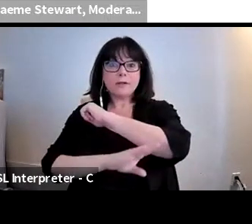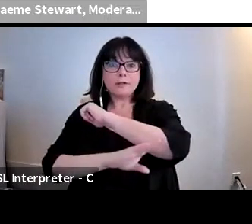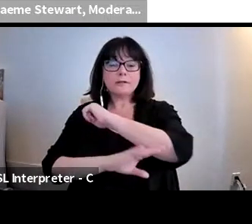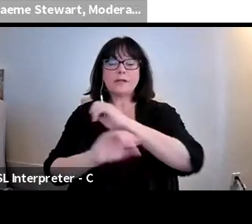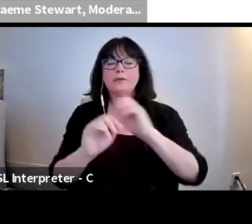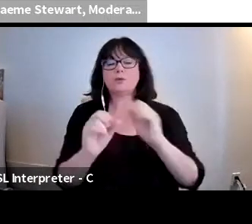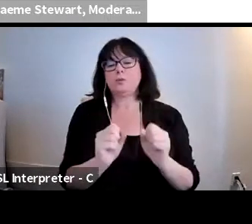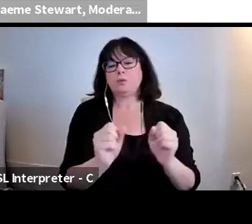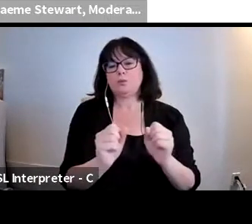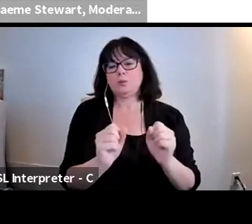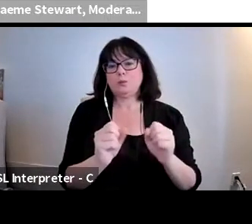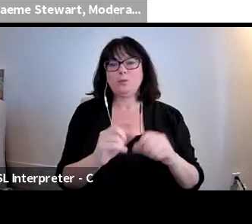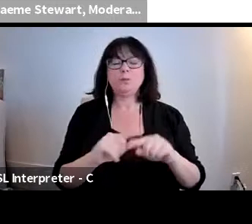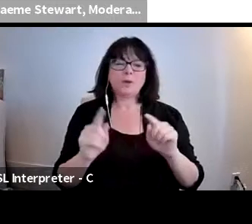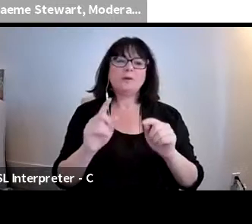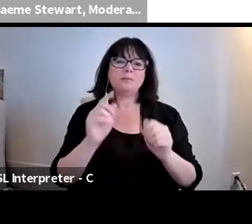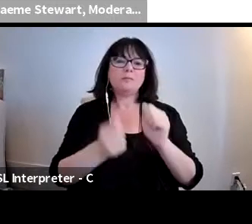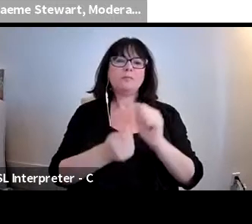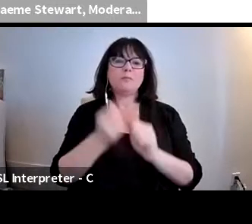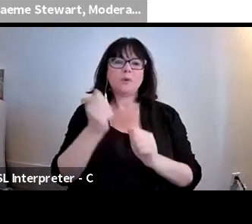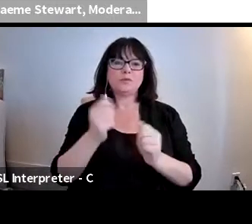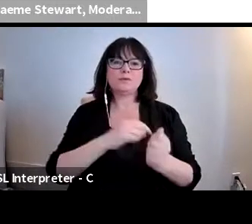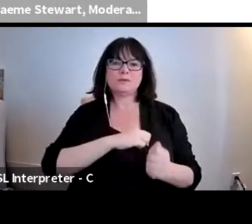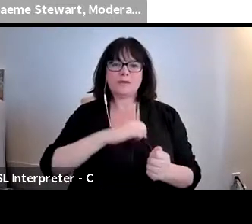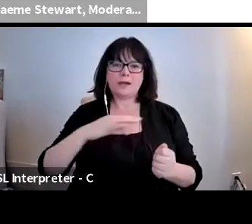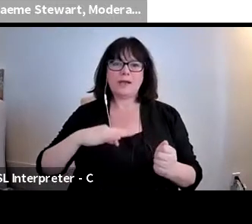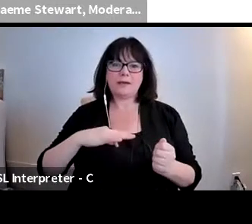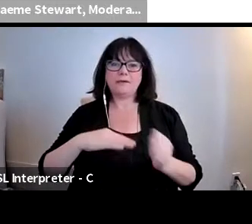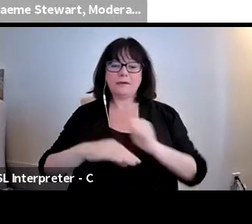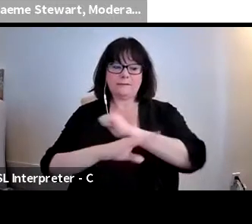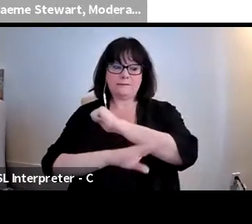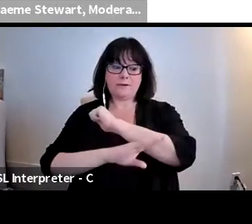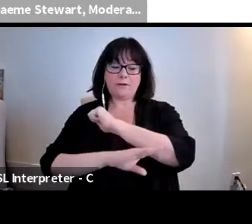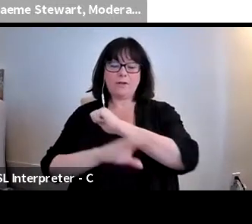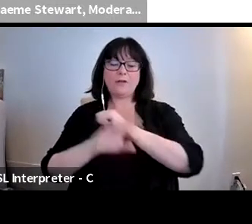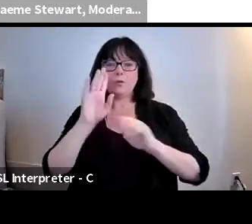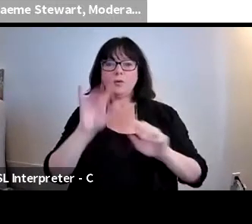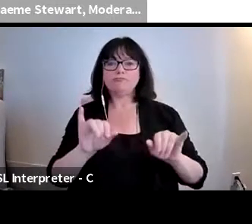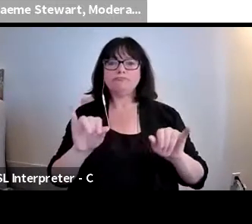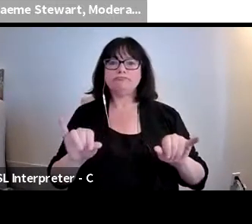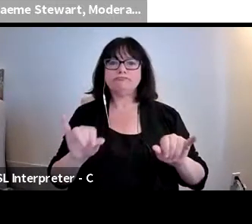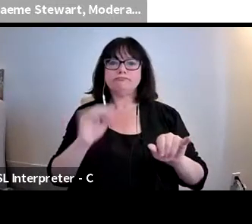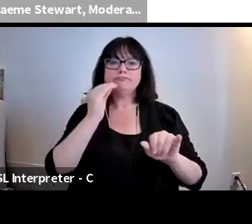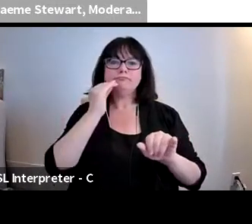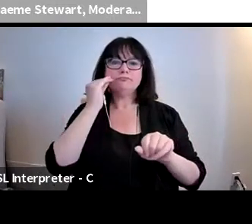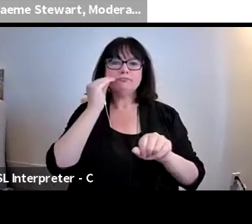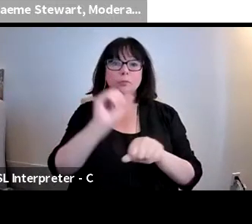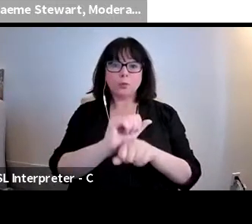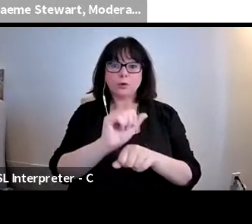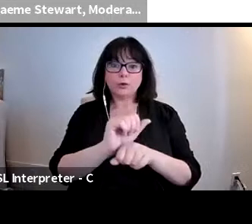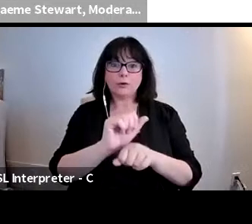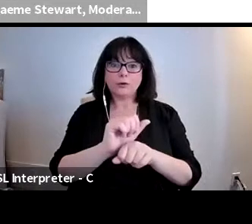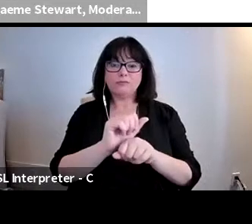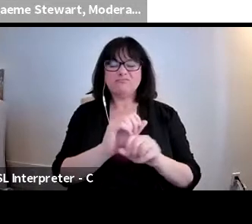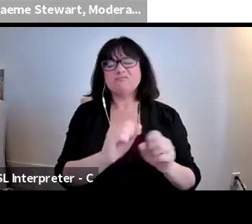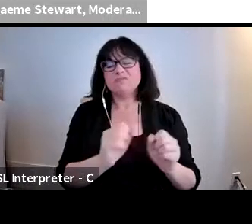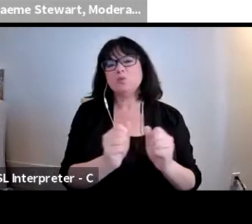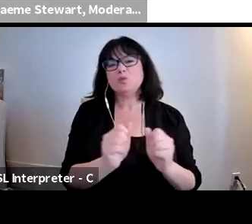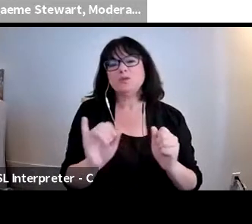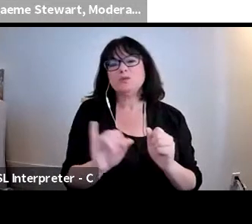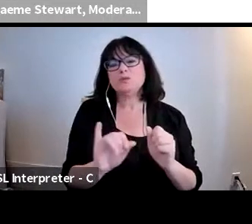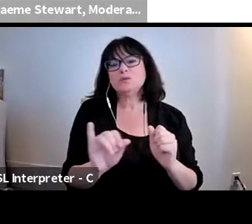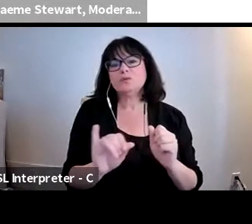least for fall, will be working from home, a good number in winter. We understand that we would need to give